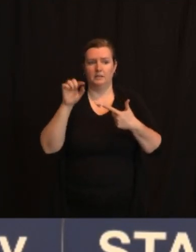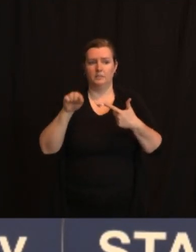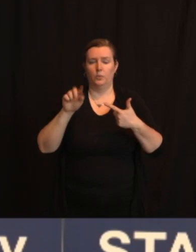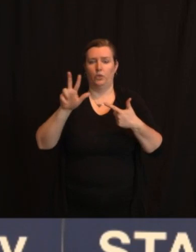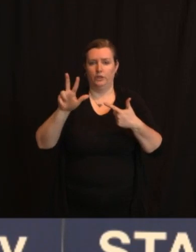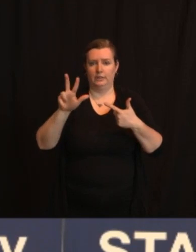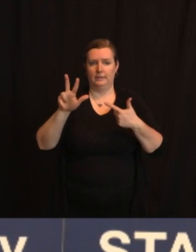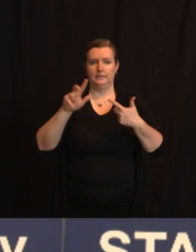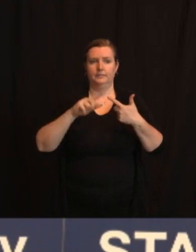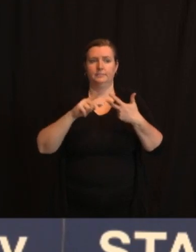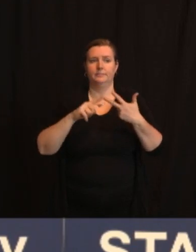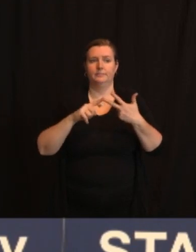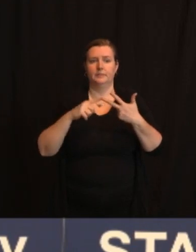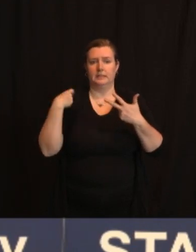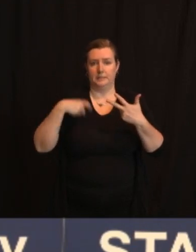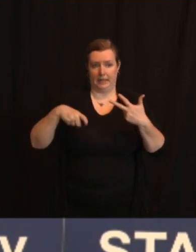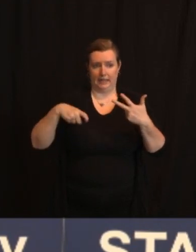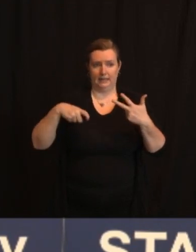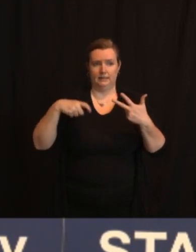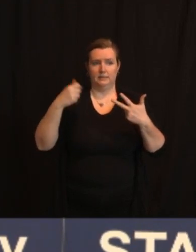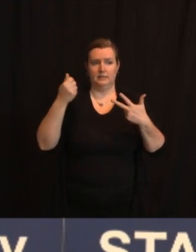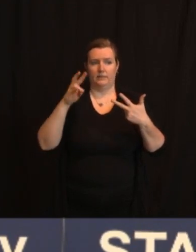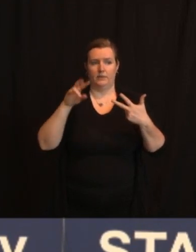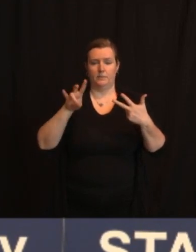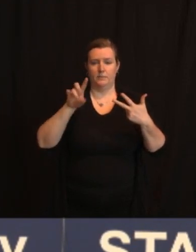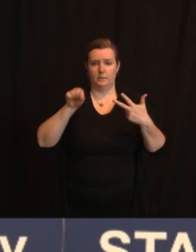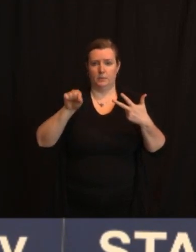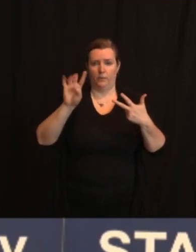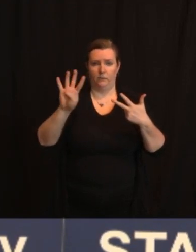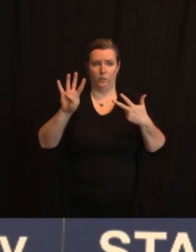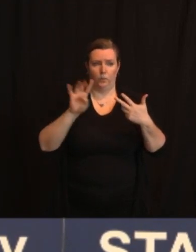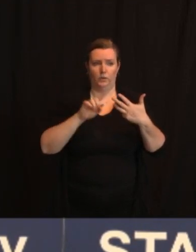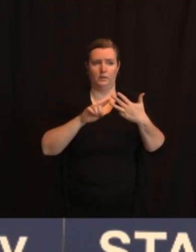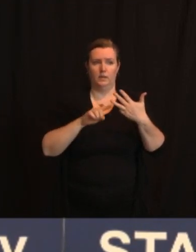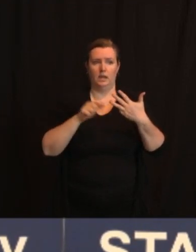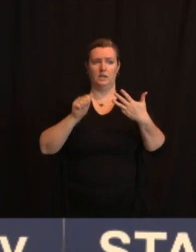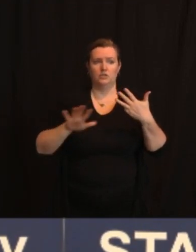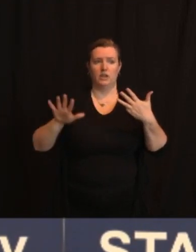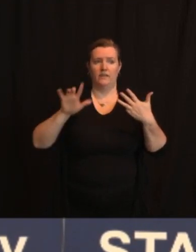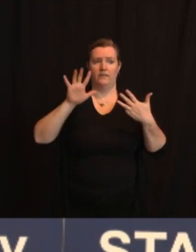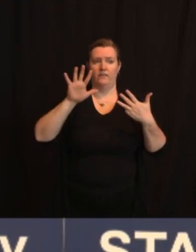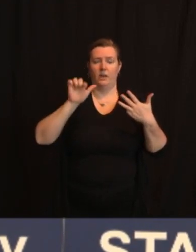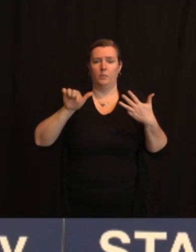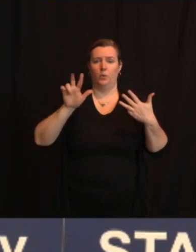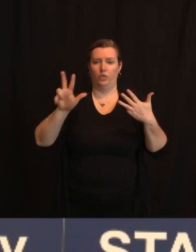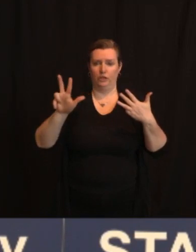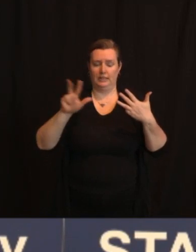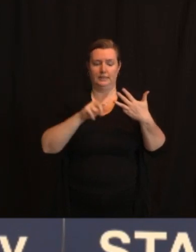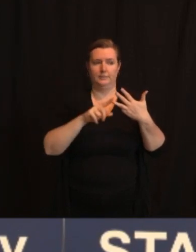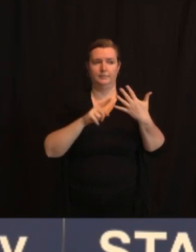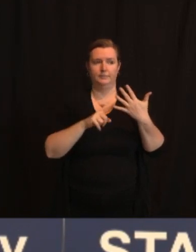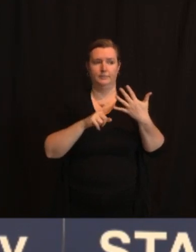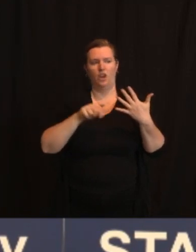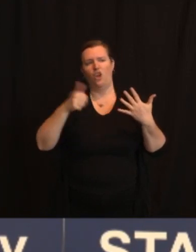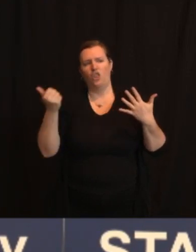Hispanic 17.4%, Asian 5.3%, and other